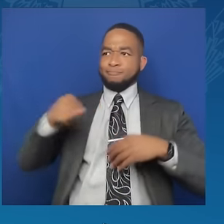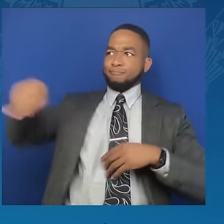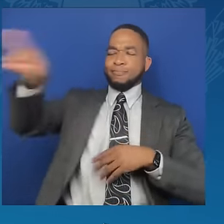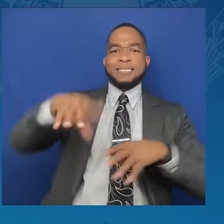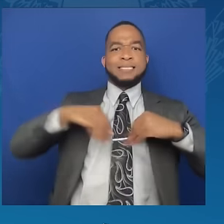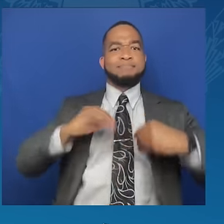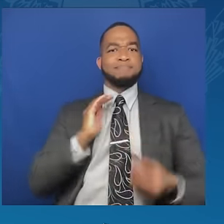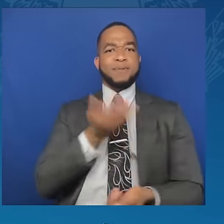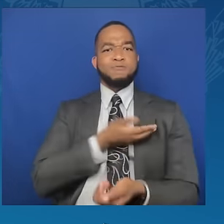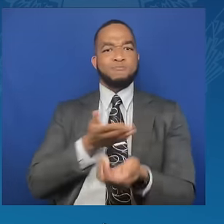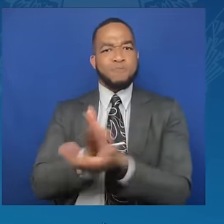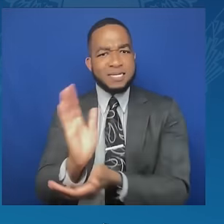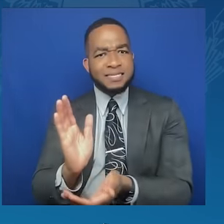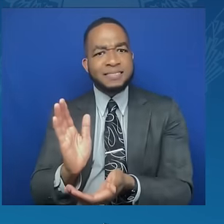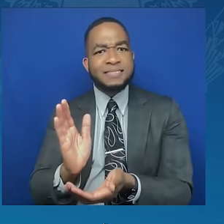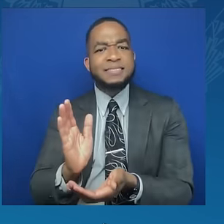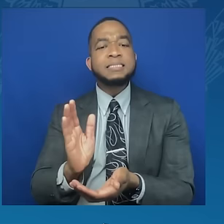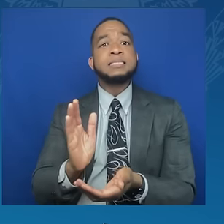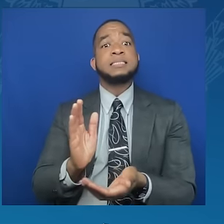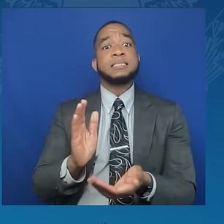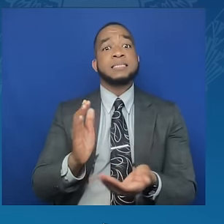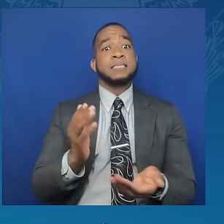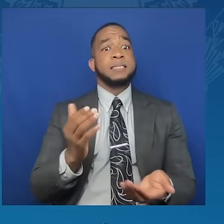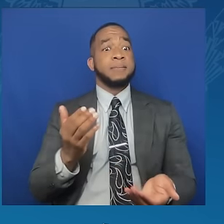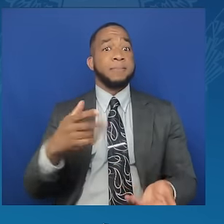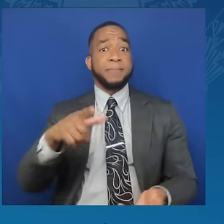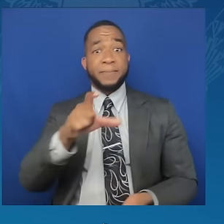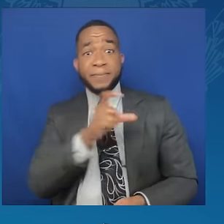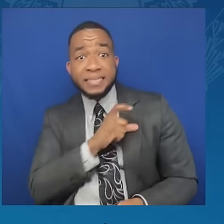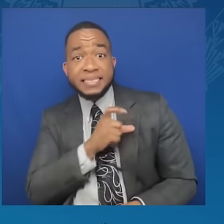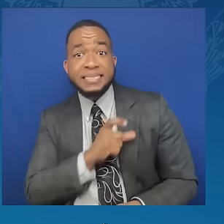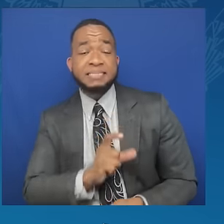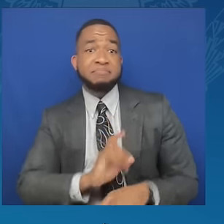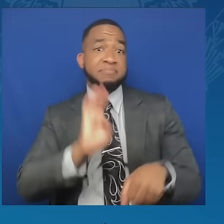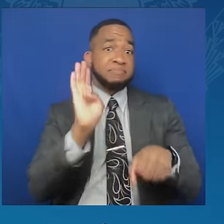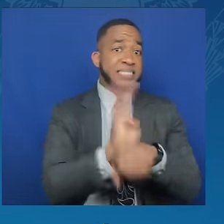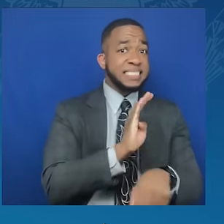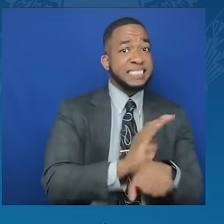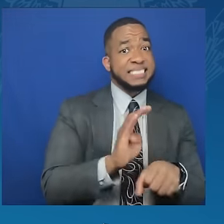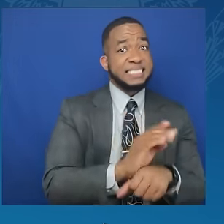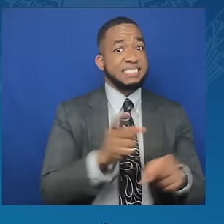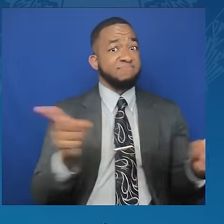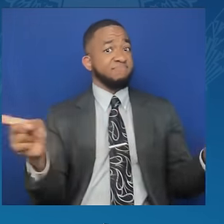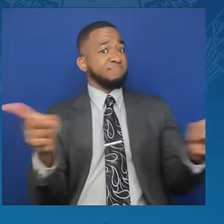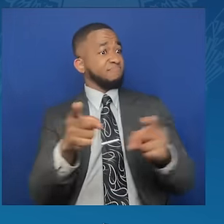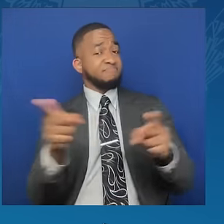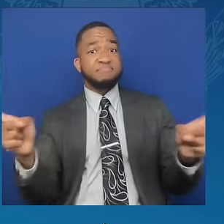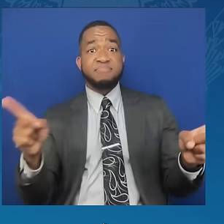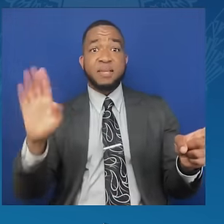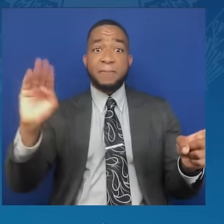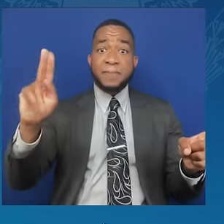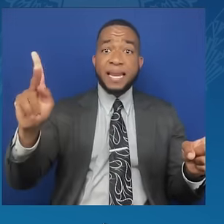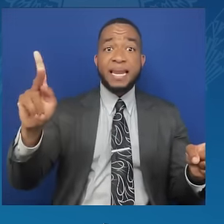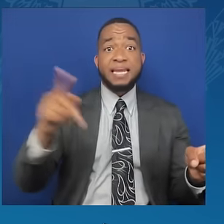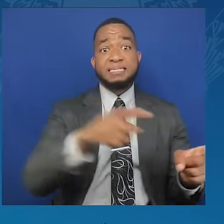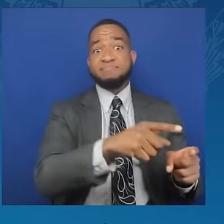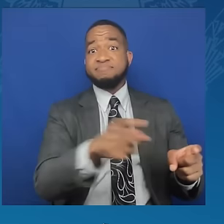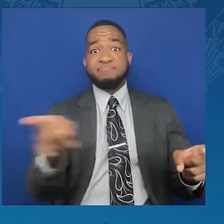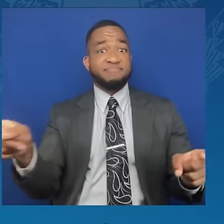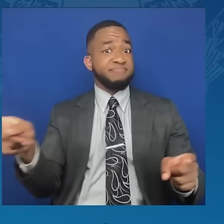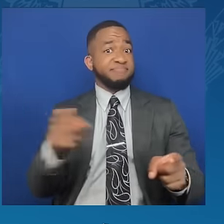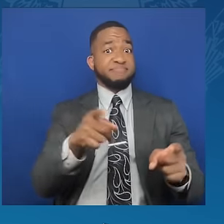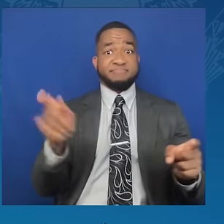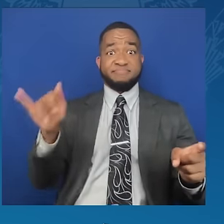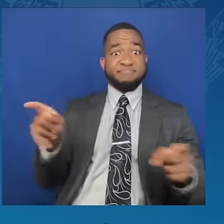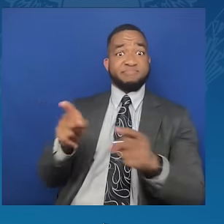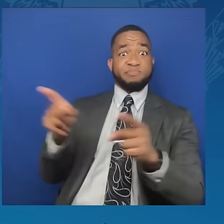the business and jobs, all the guns and gunmen, all the voters and voters, all of the